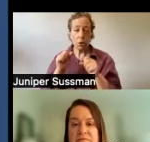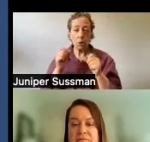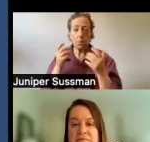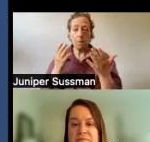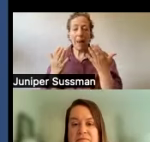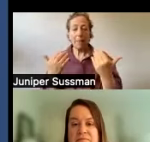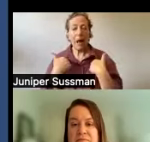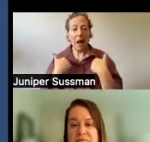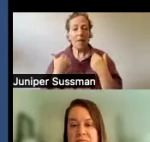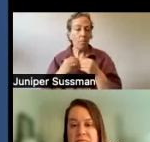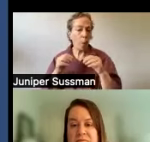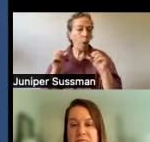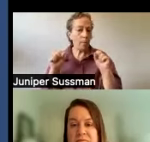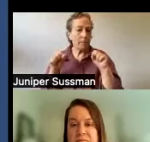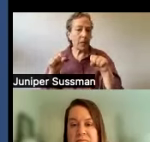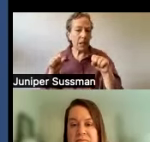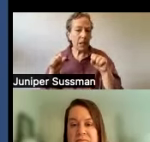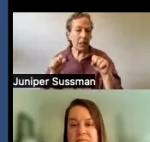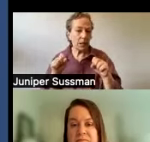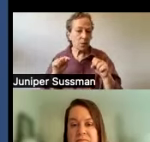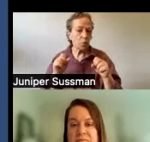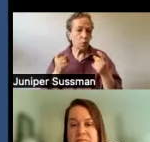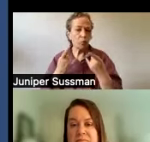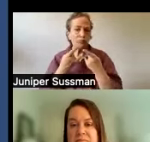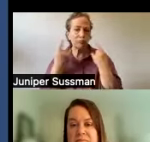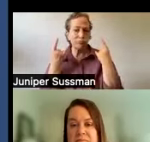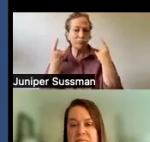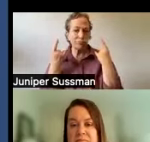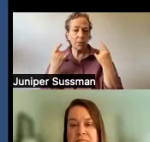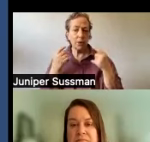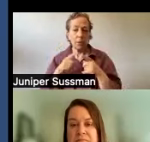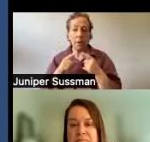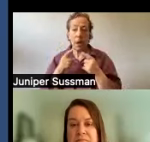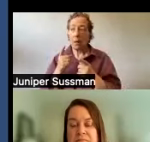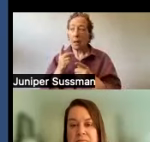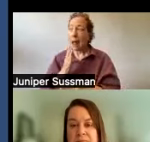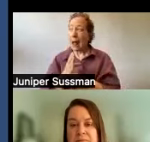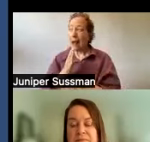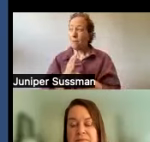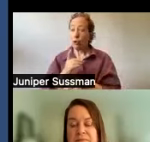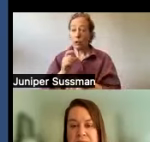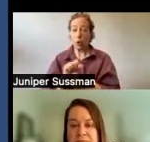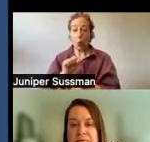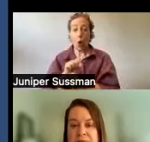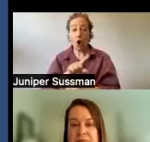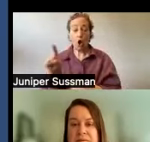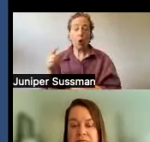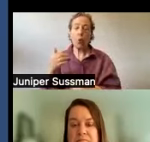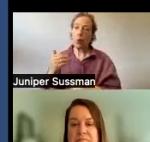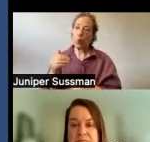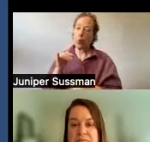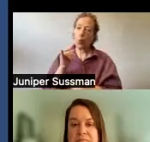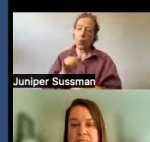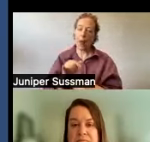ability to make that kind of request, but I think the average worker is going to have an uphill